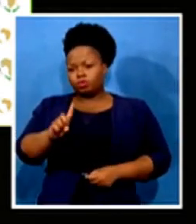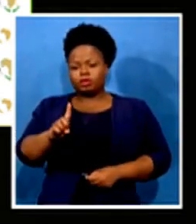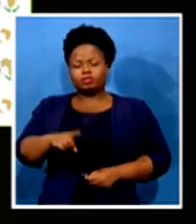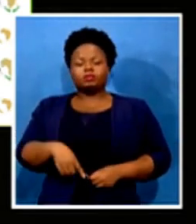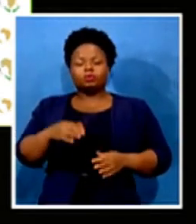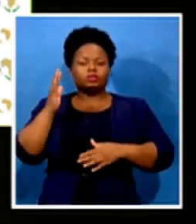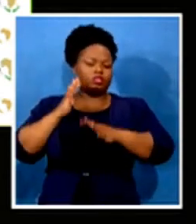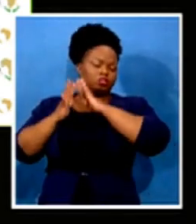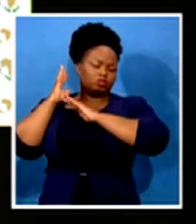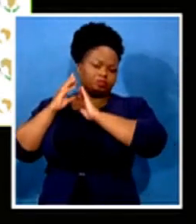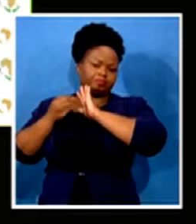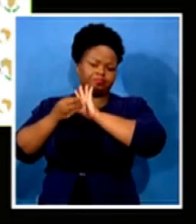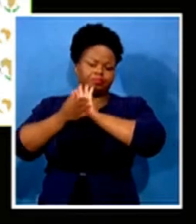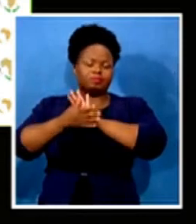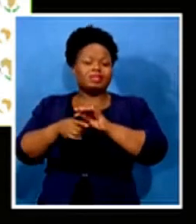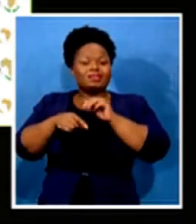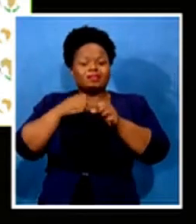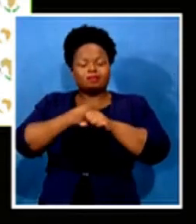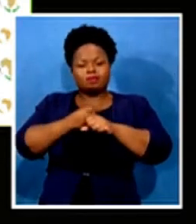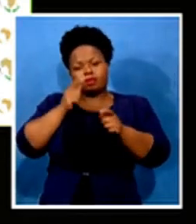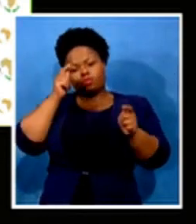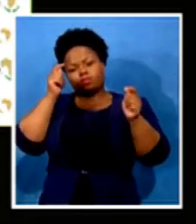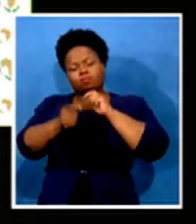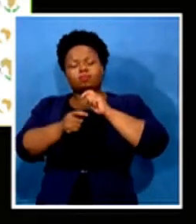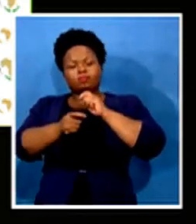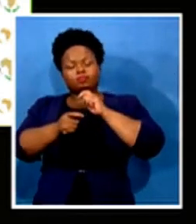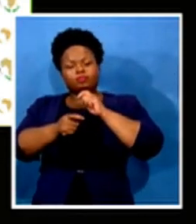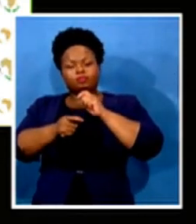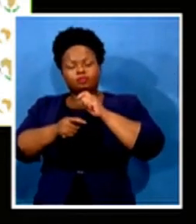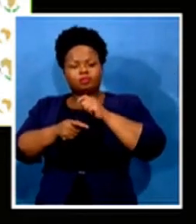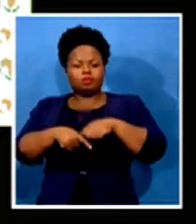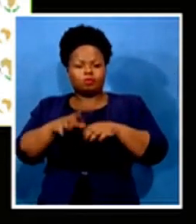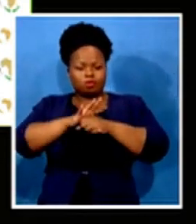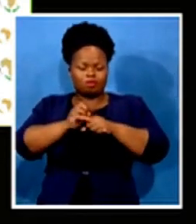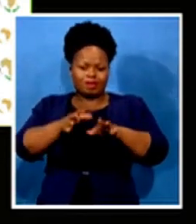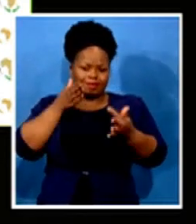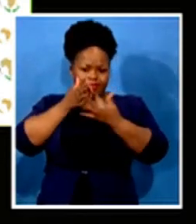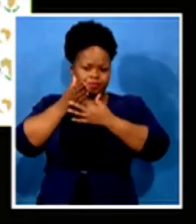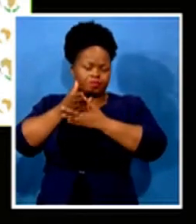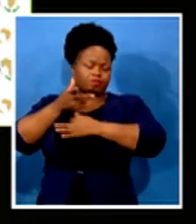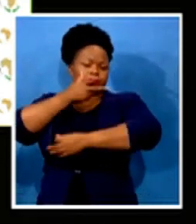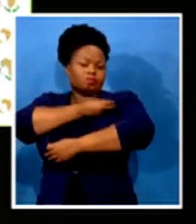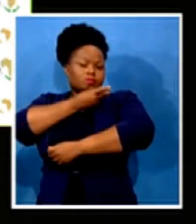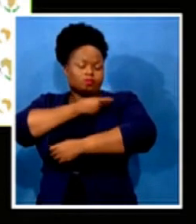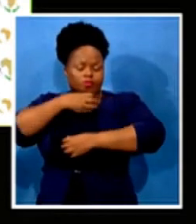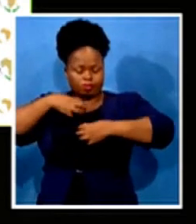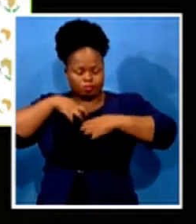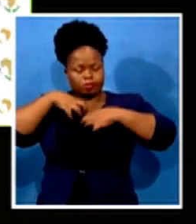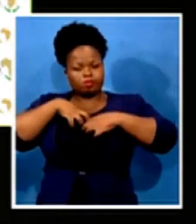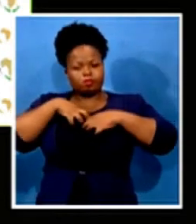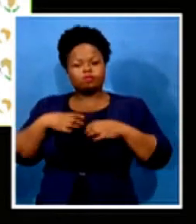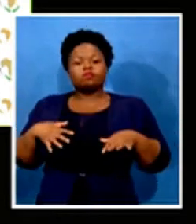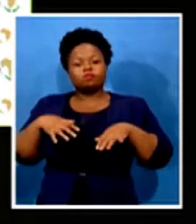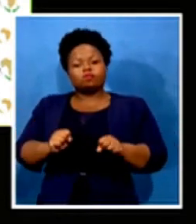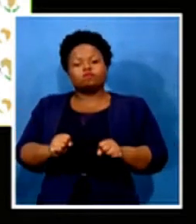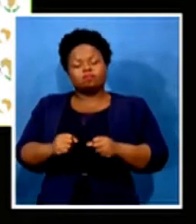that we turned the corner on this pandemic with access to vaccines, with taking our own self-responsibility to protect